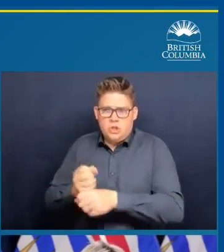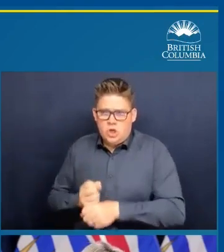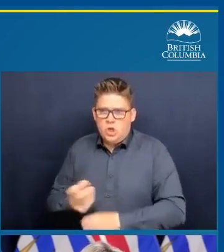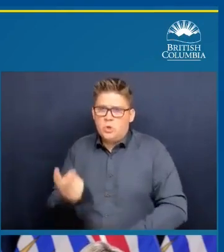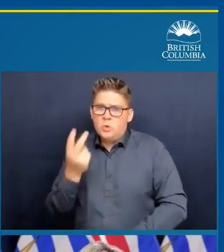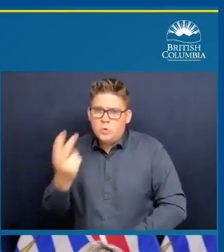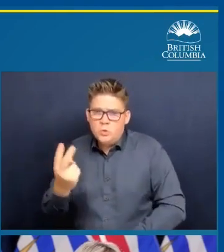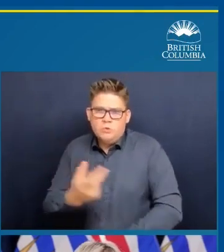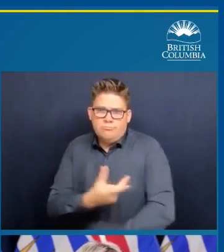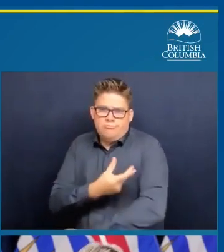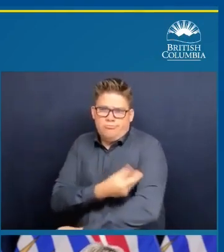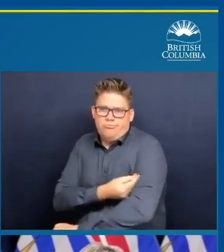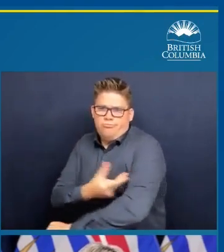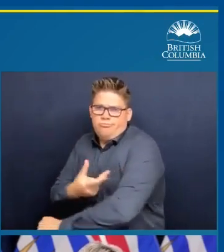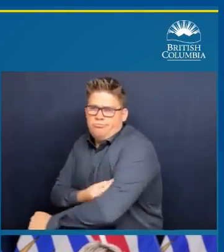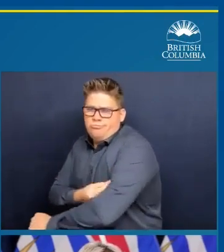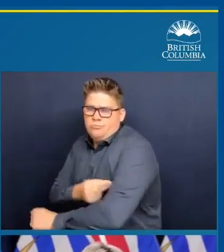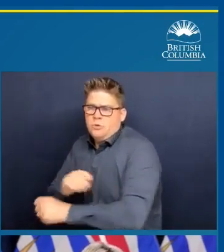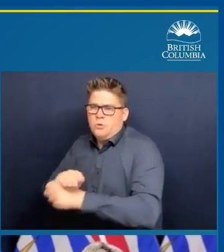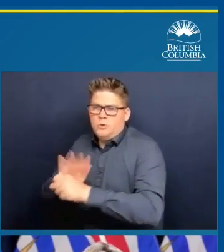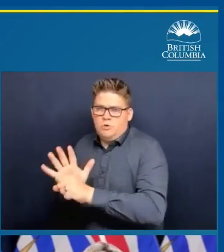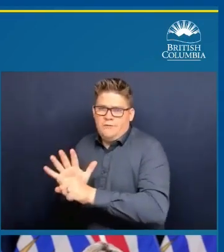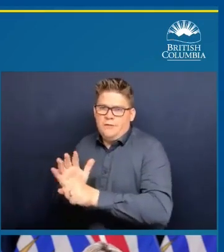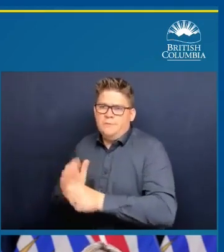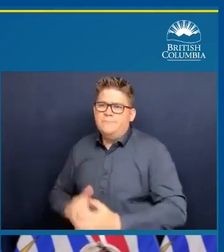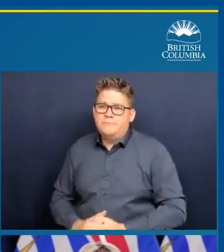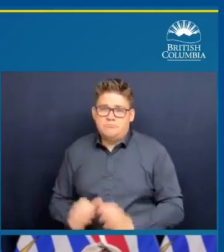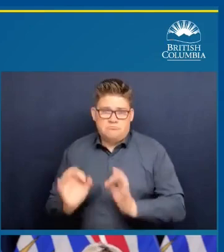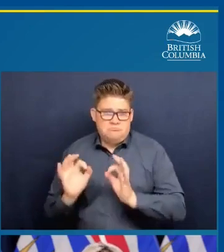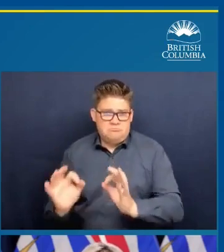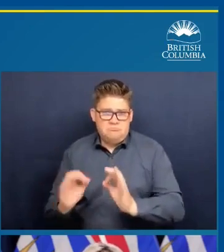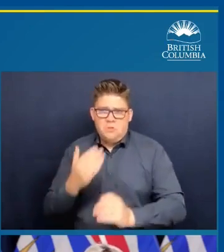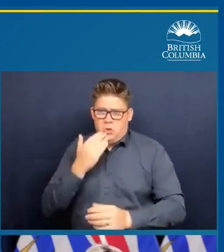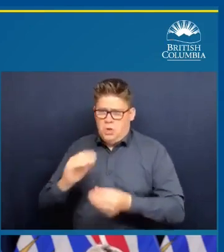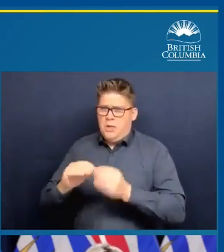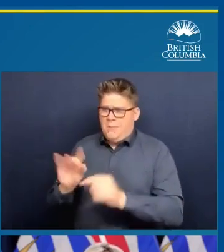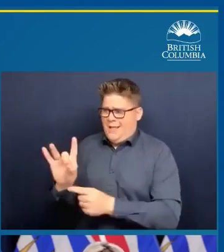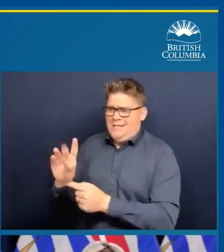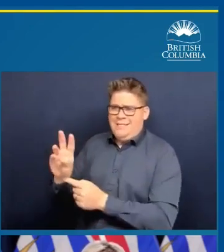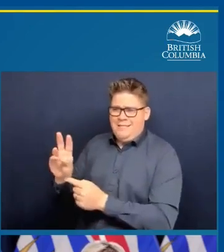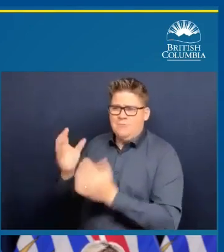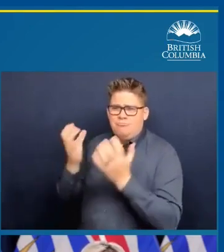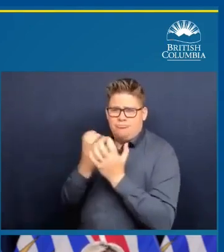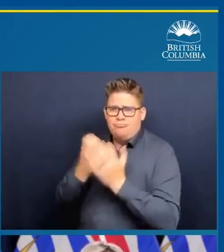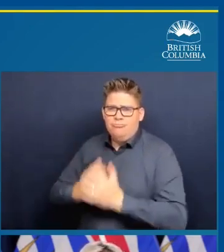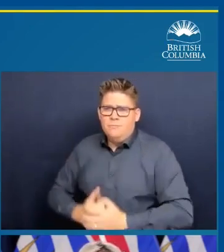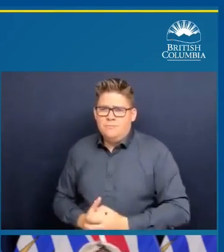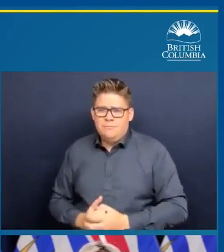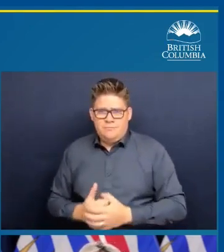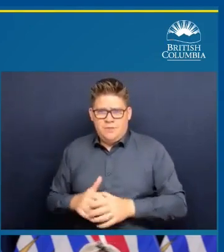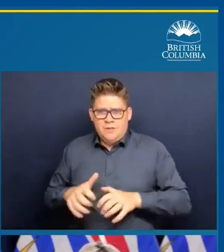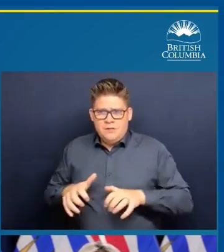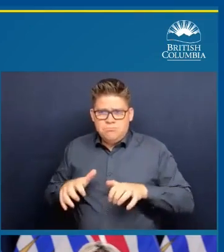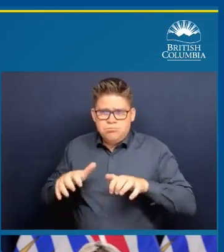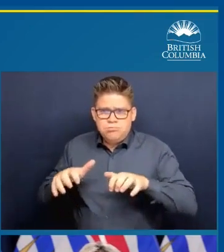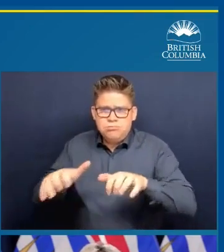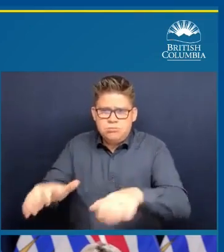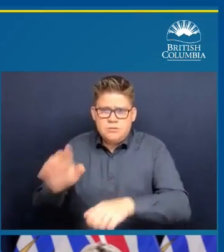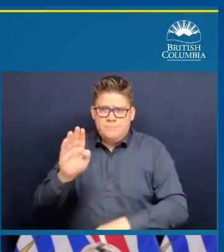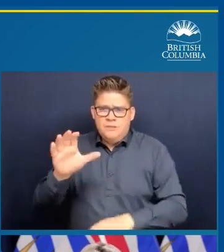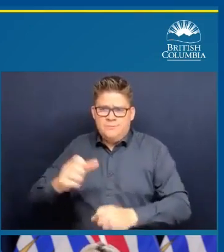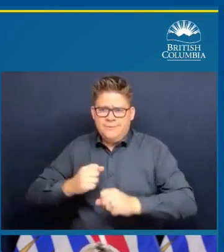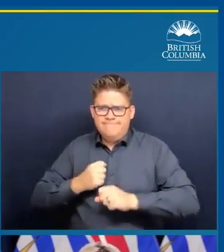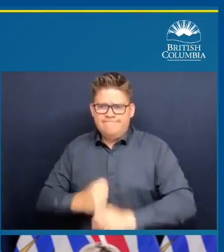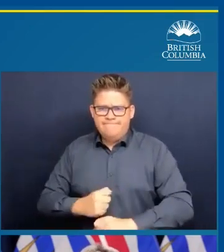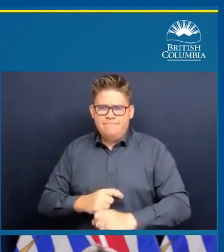level of immunity that is higher than we've ever had, and that we know that that gives us longer-term protection against